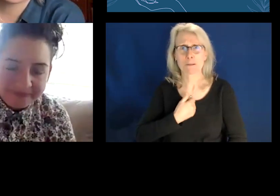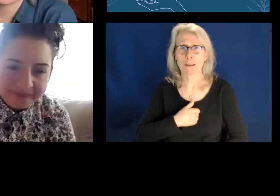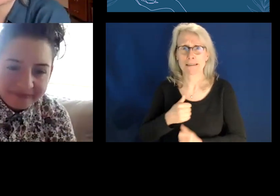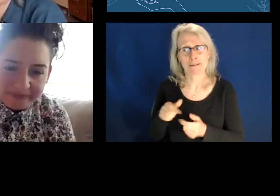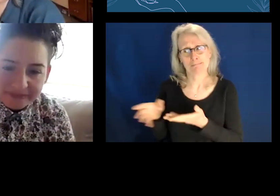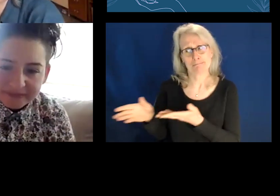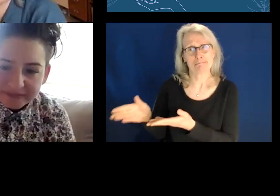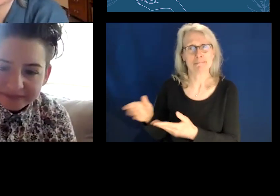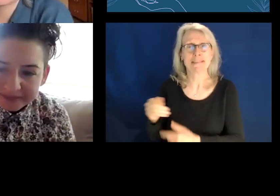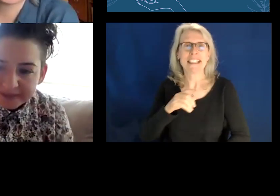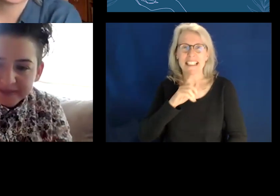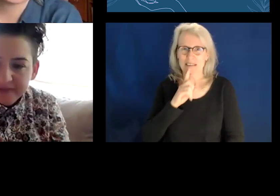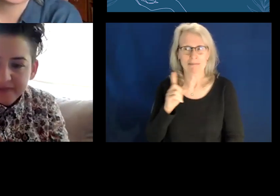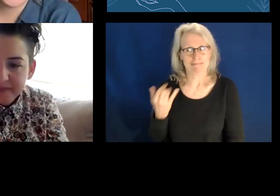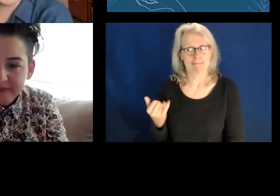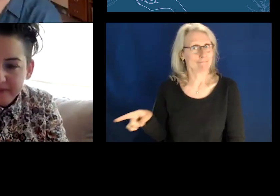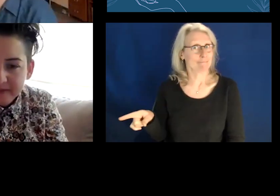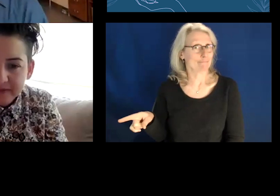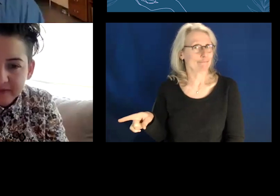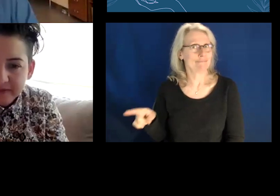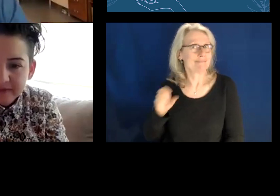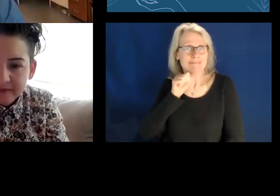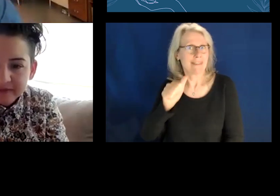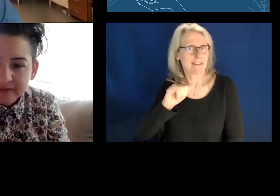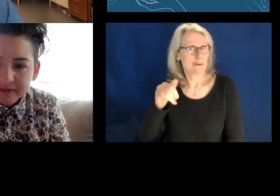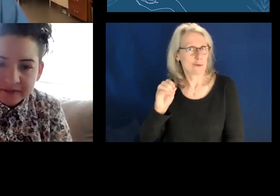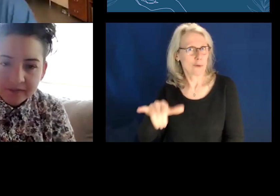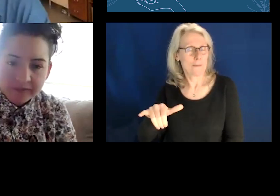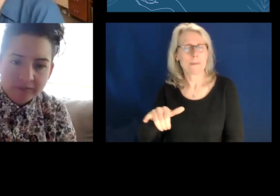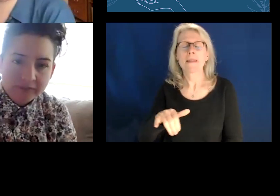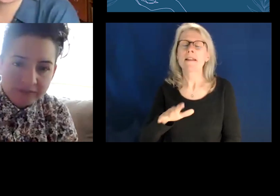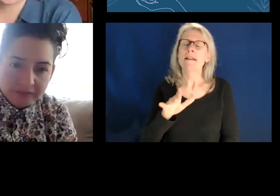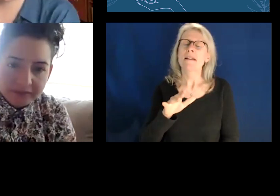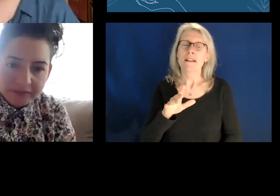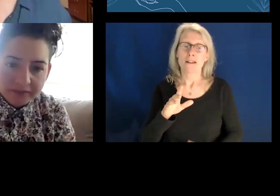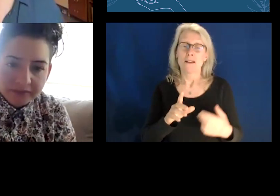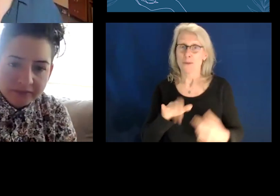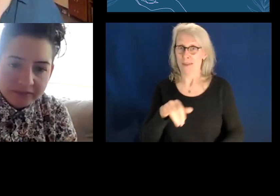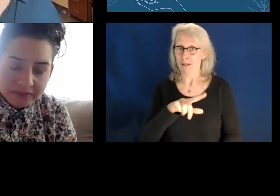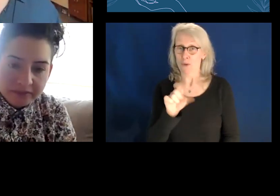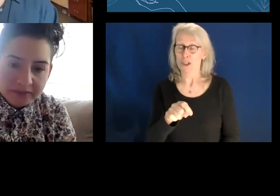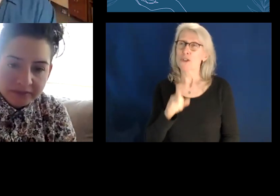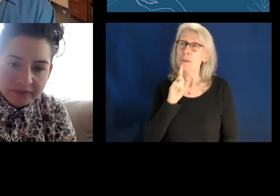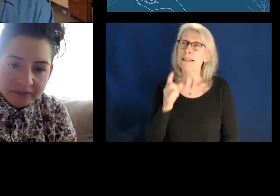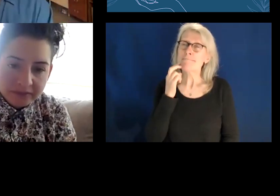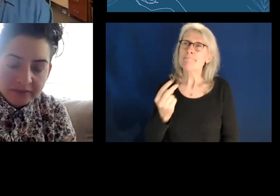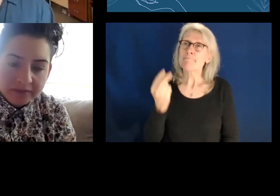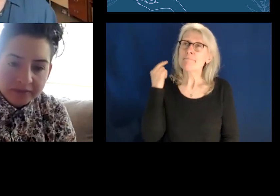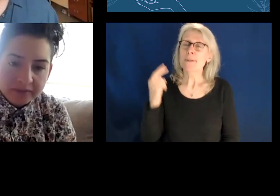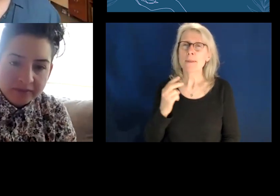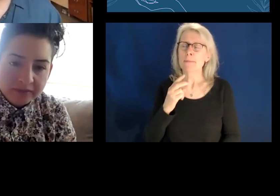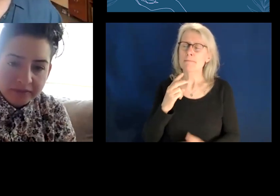so he's not having much joy right now. But Maiko, one of the most joy-filled process I've